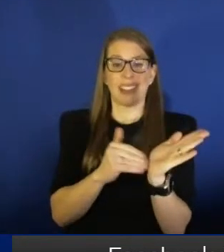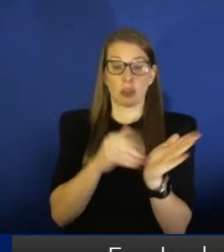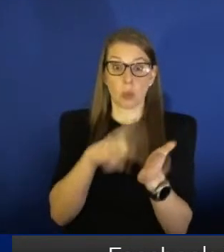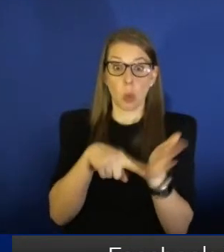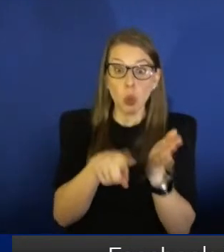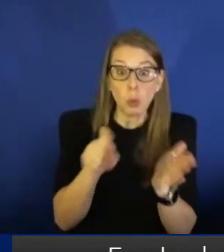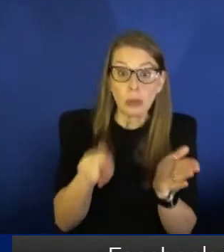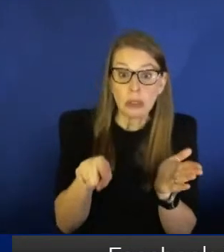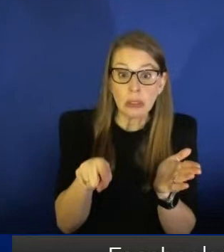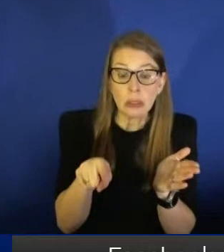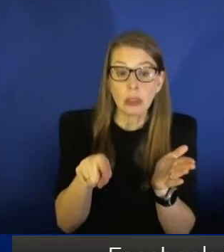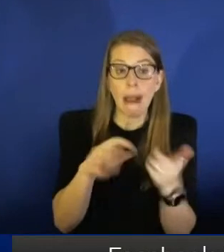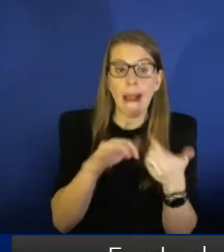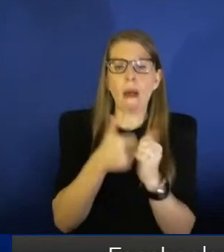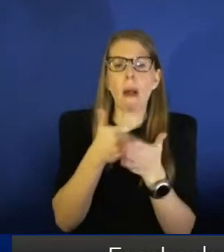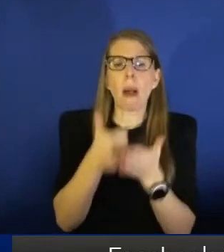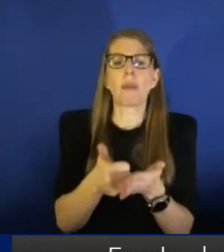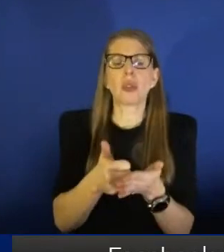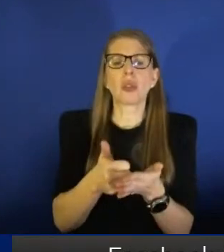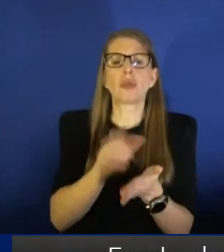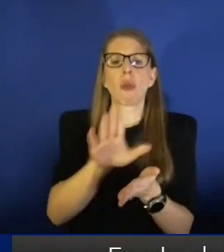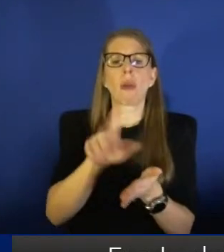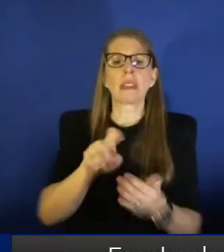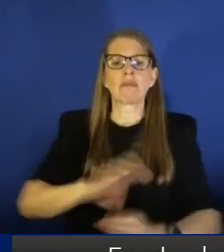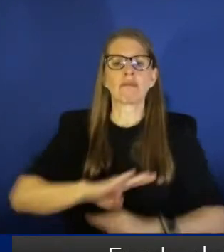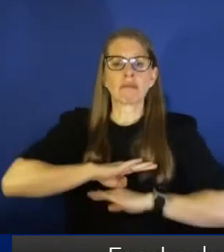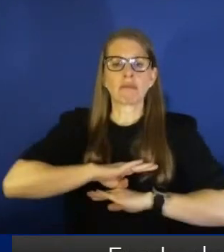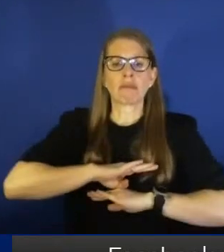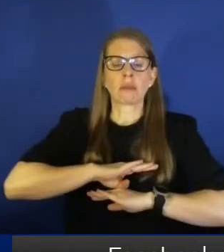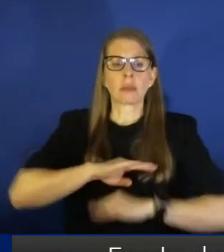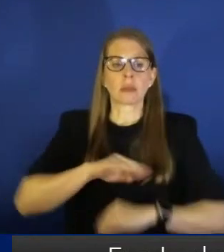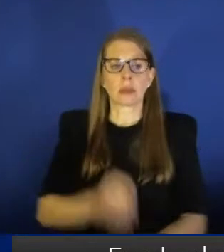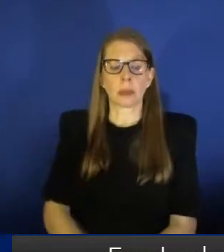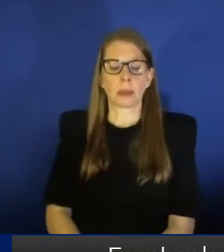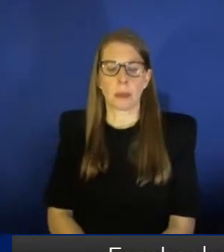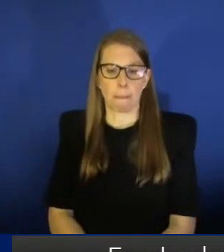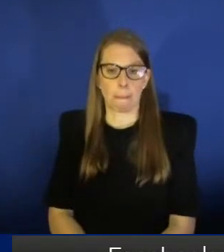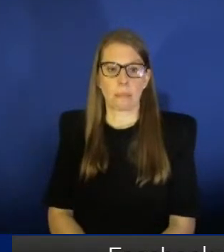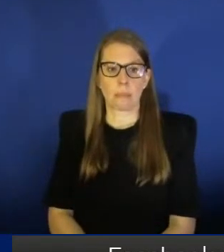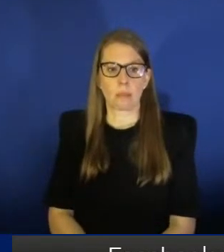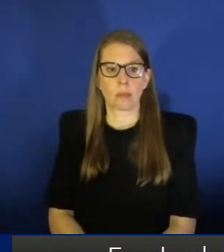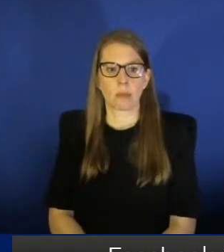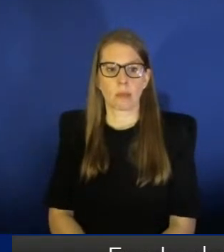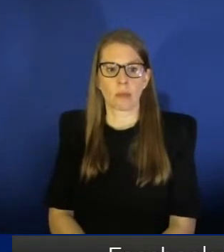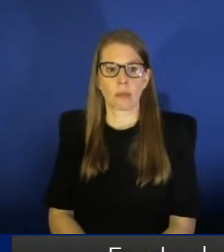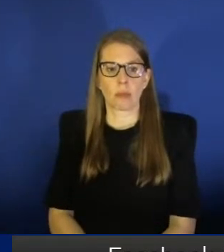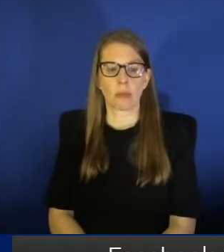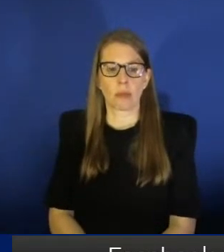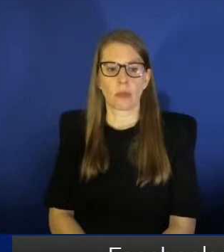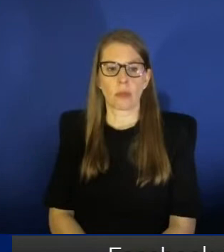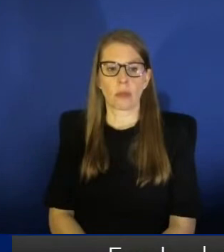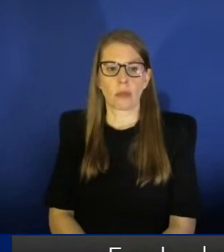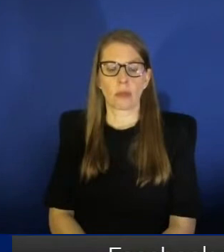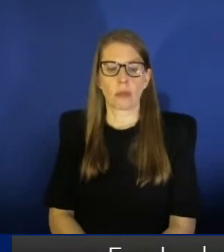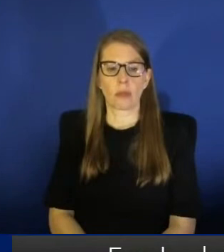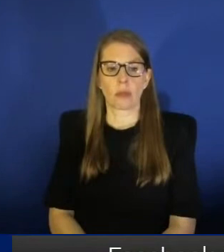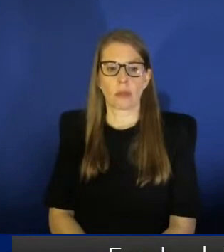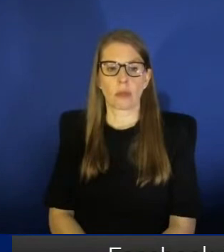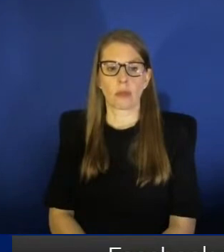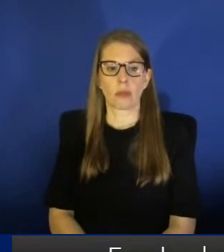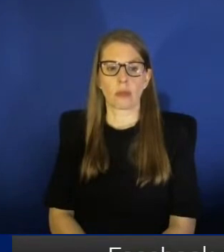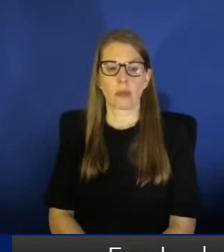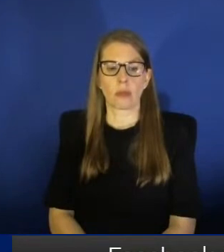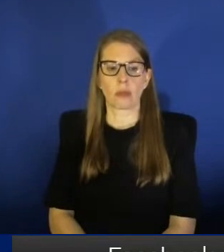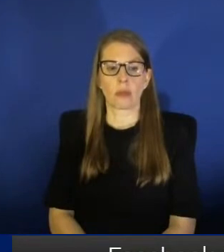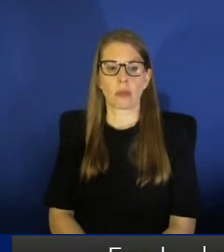can we help you to meet your needs? In addition to helping to increase the number of appropriately trained providers who